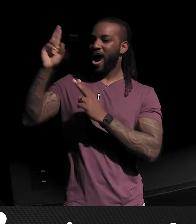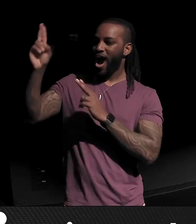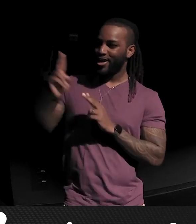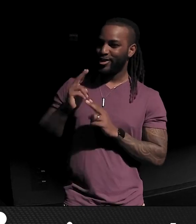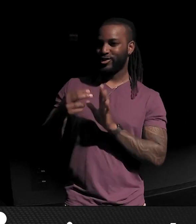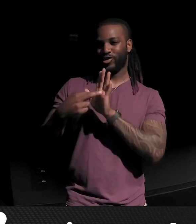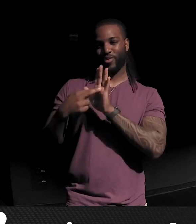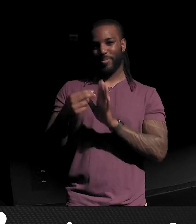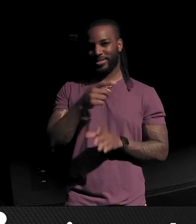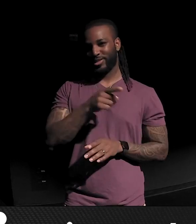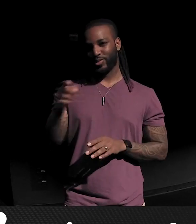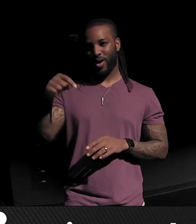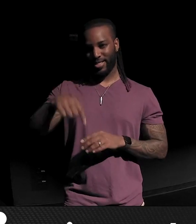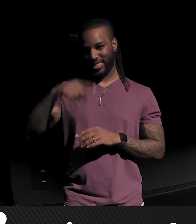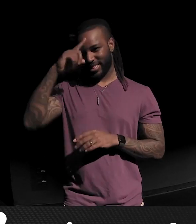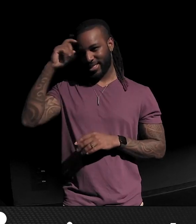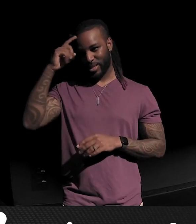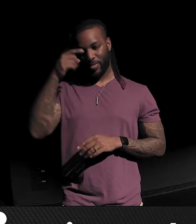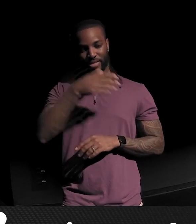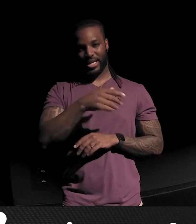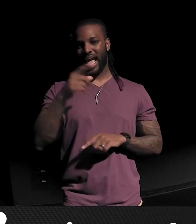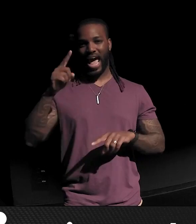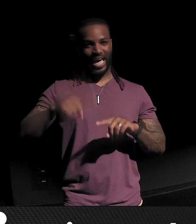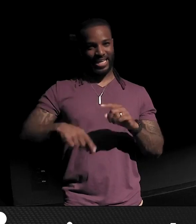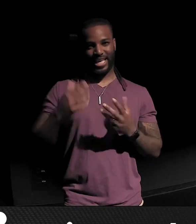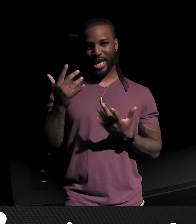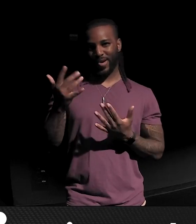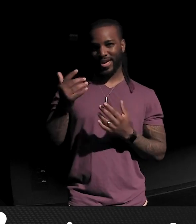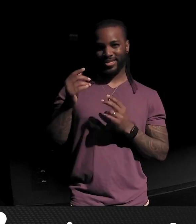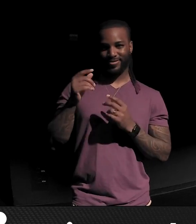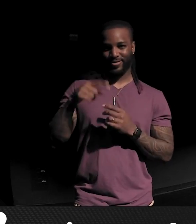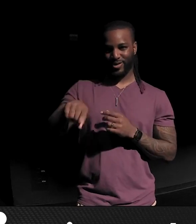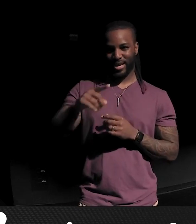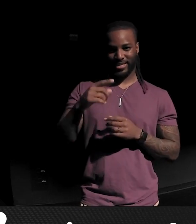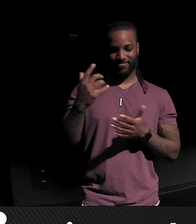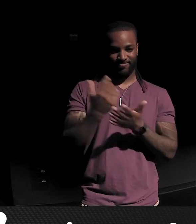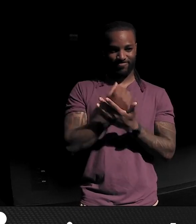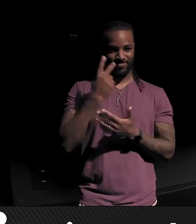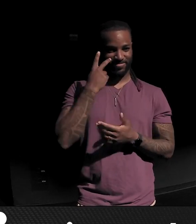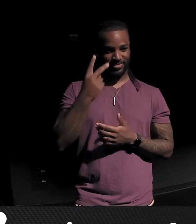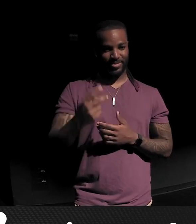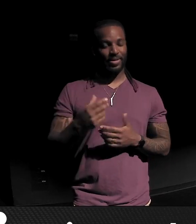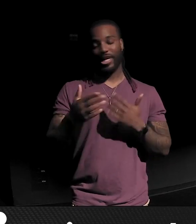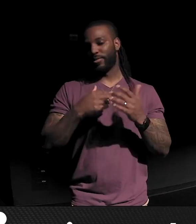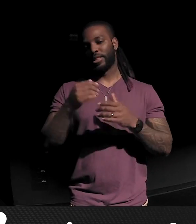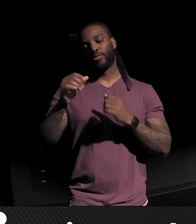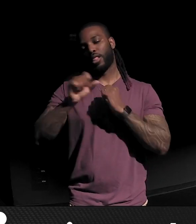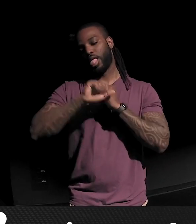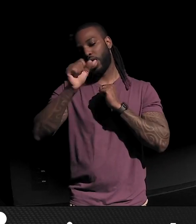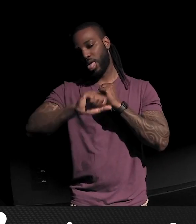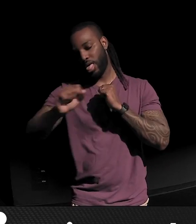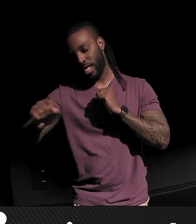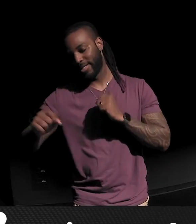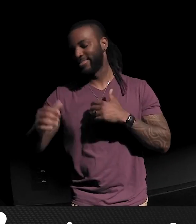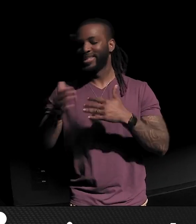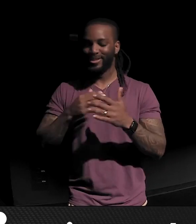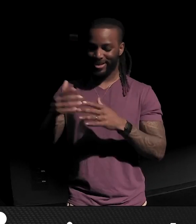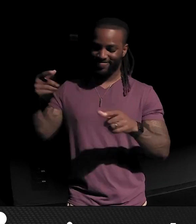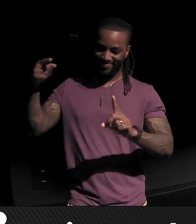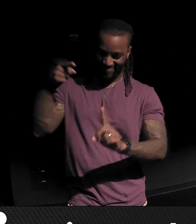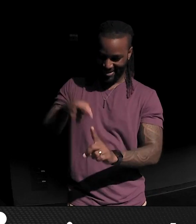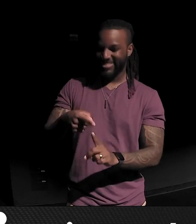summer over there, and I can't wait for some of you to get a chance to see it. So anyway, that was a long preamble to say thank you for the legacy of